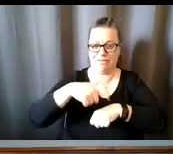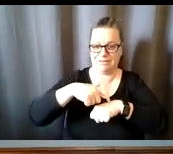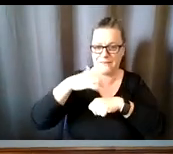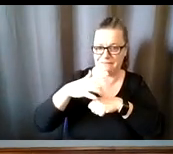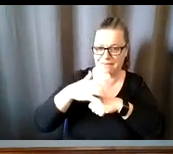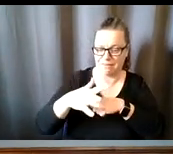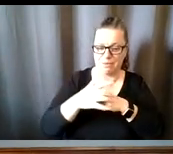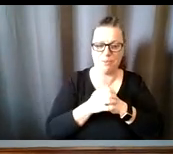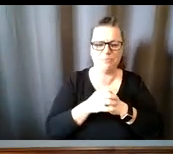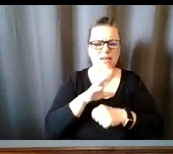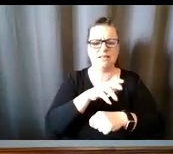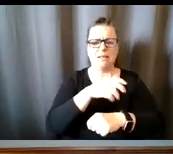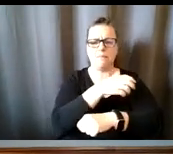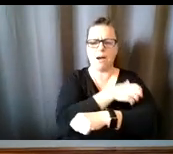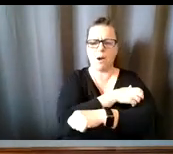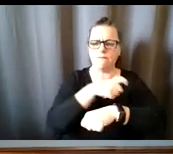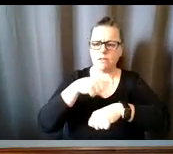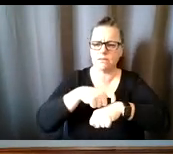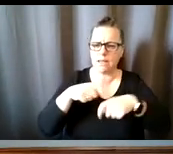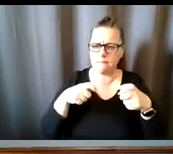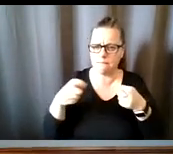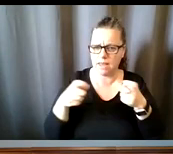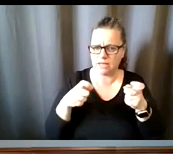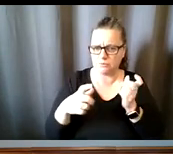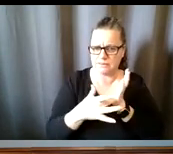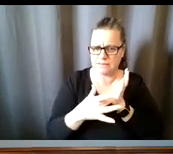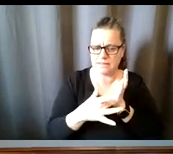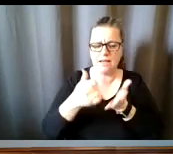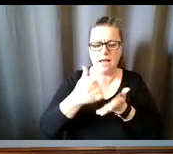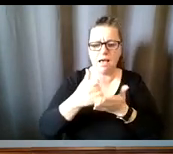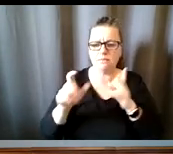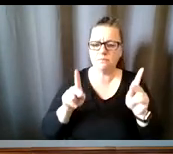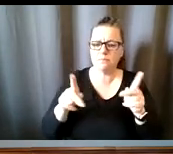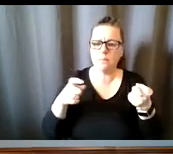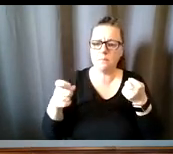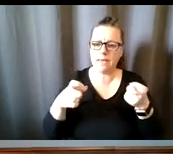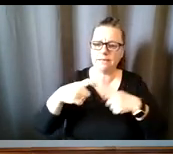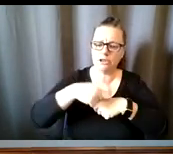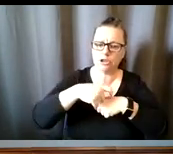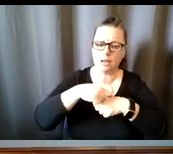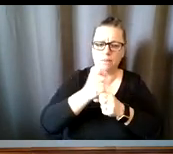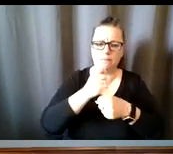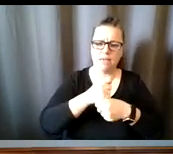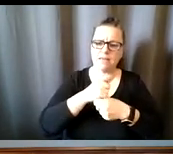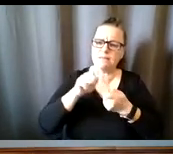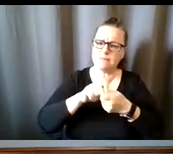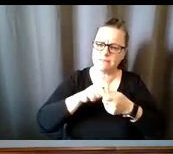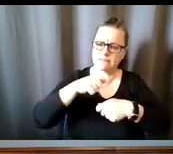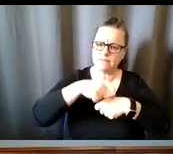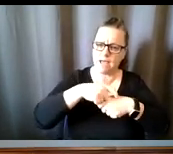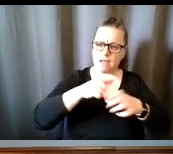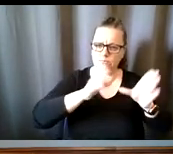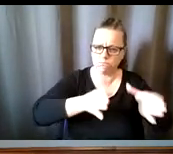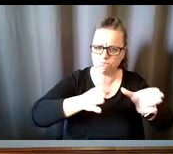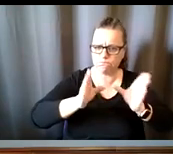It's a powerful time management technique, and it helps people to manage their time by creating these predefined periods of time for an activity. And